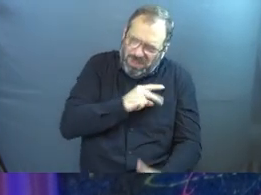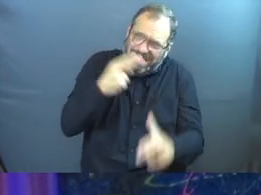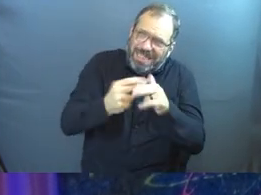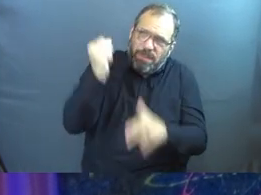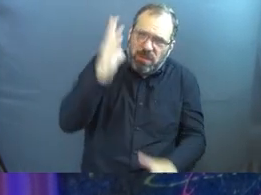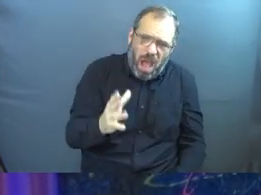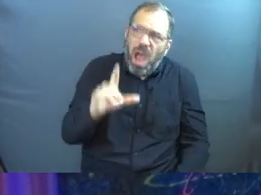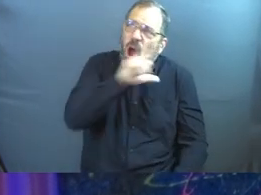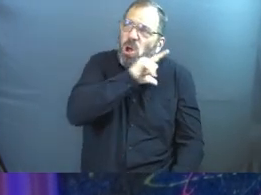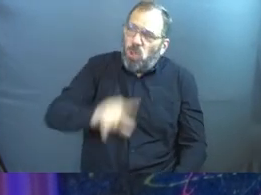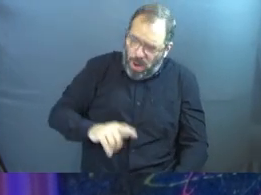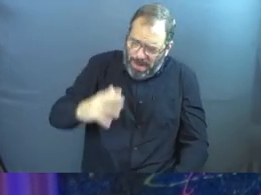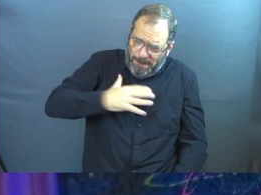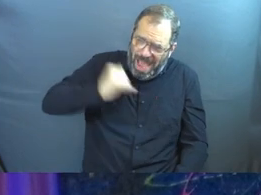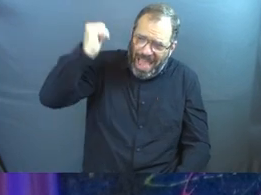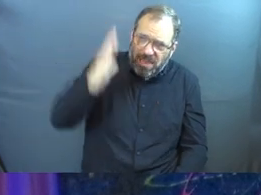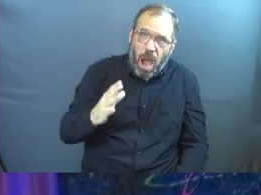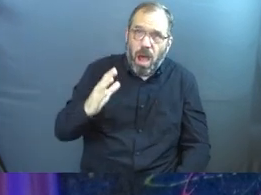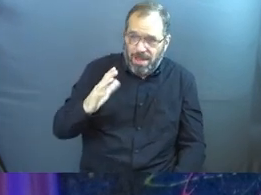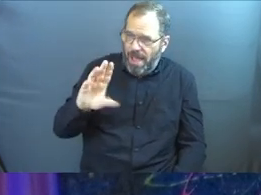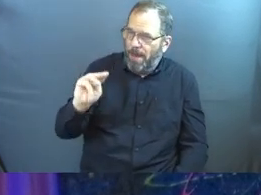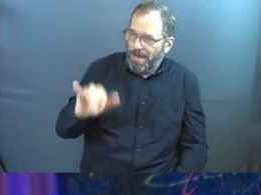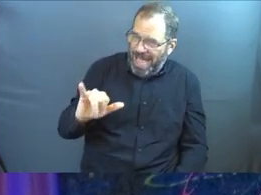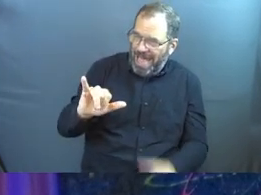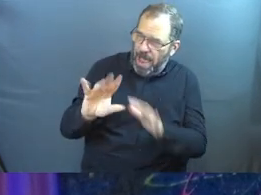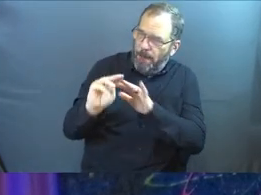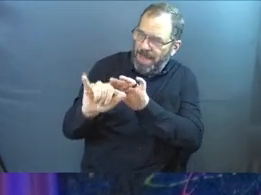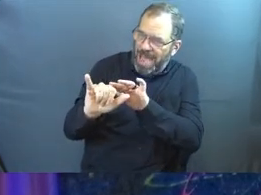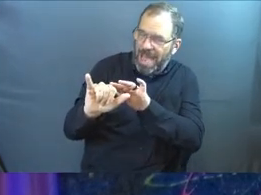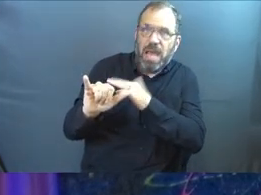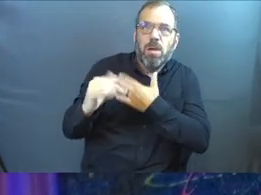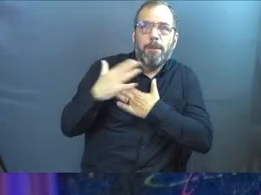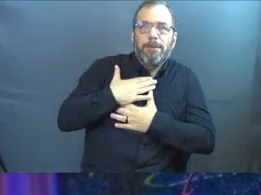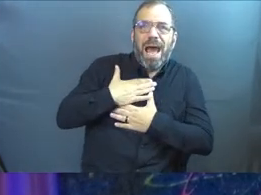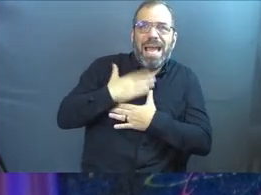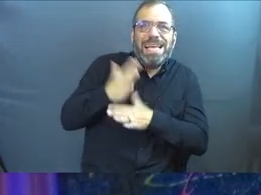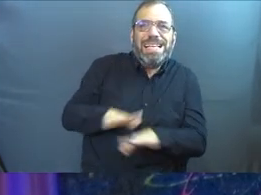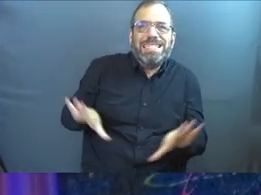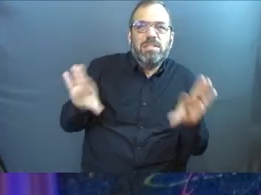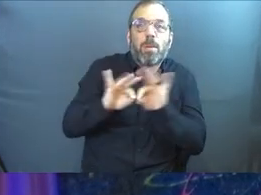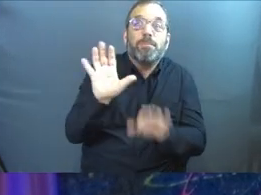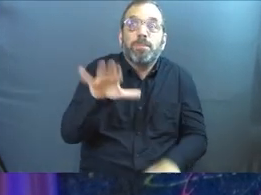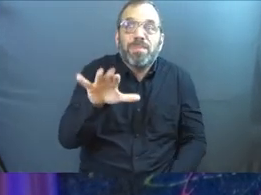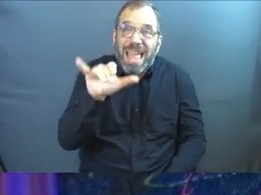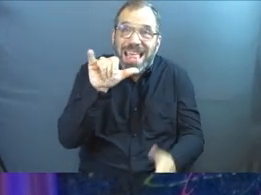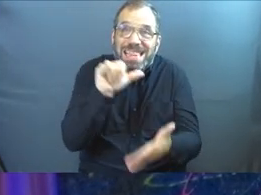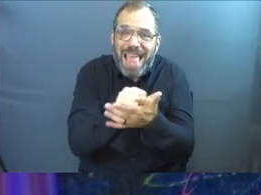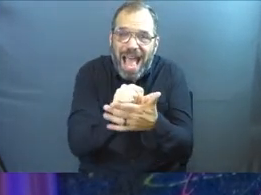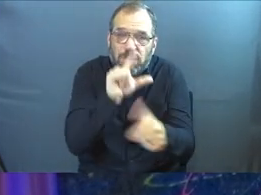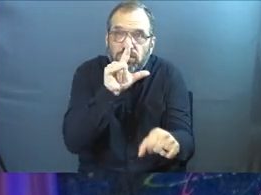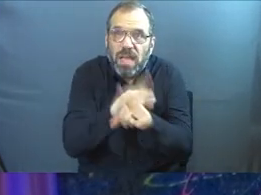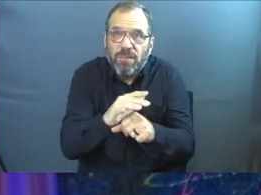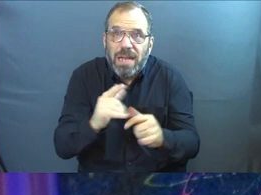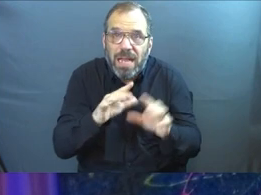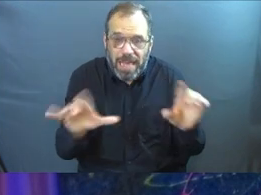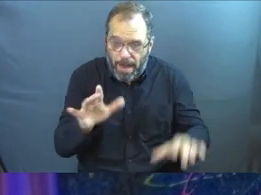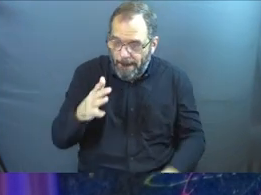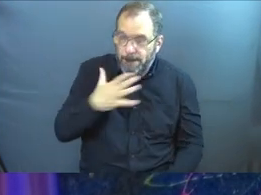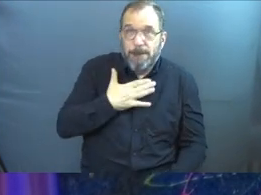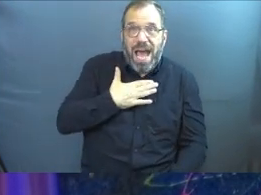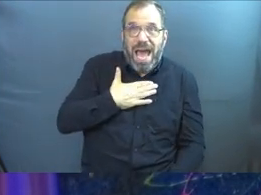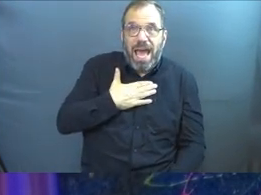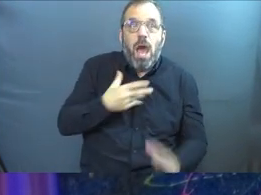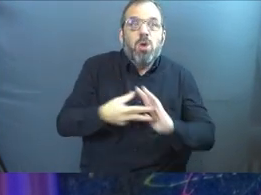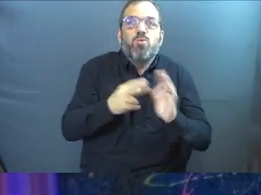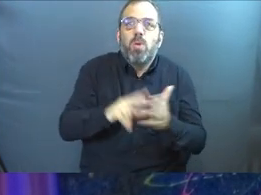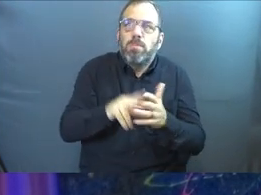of God. He says, oh Lord, my God, and that my there is absolutely essential. Because that's covenant language. When you say my, that